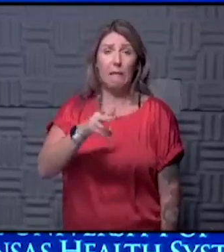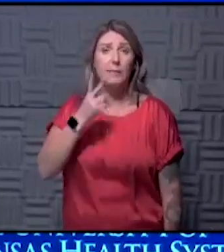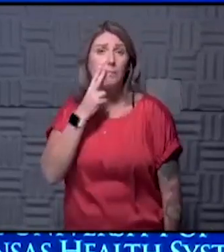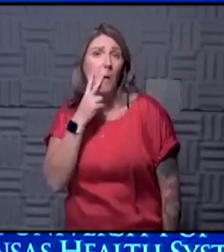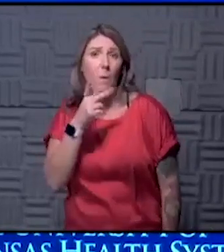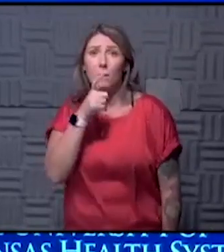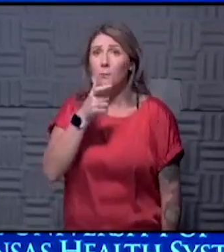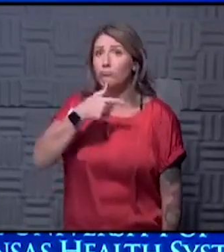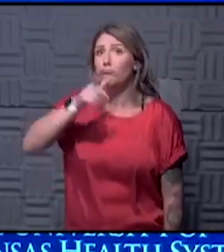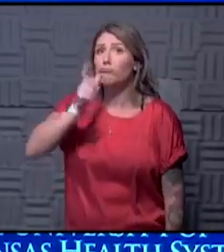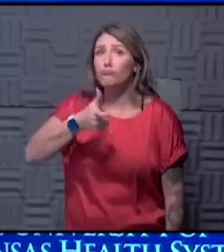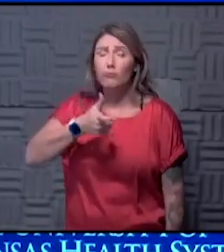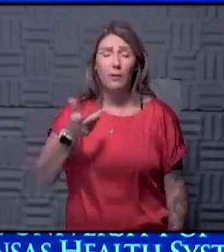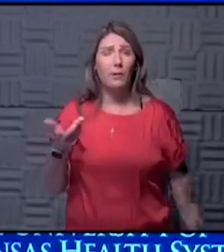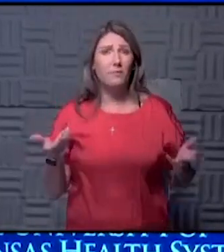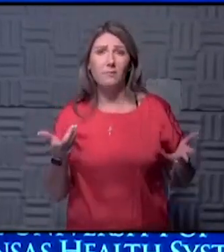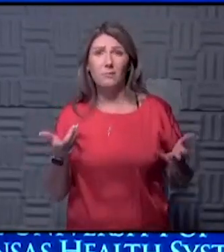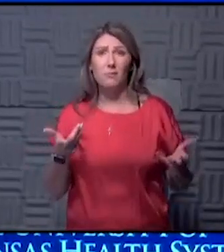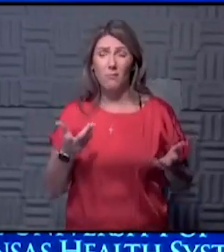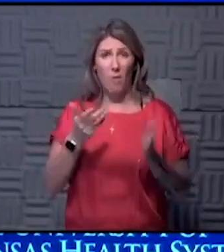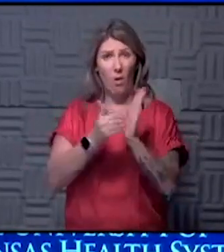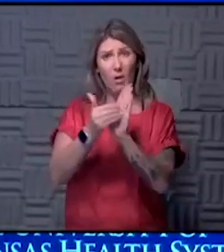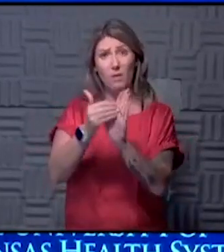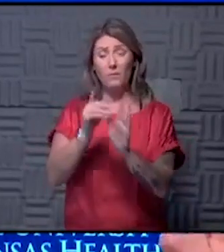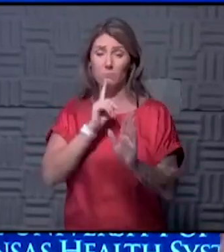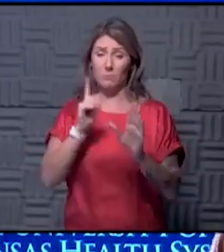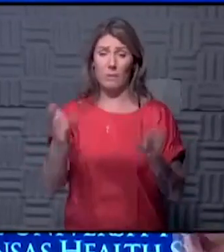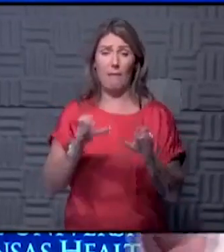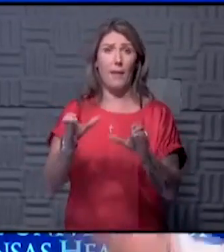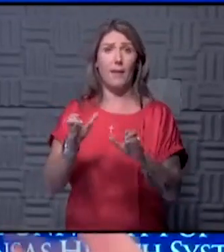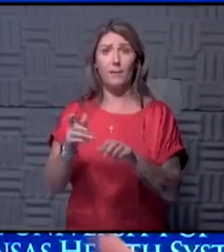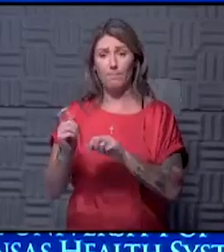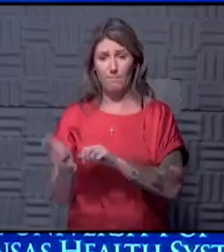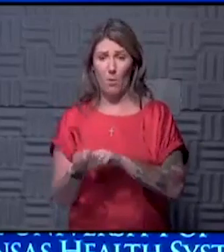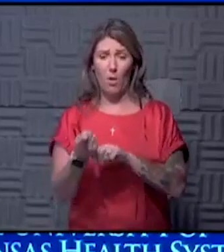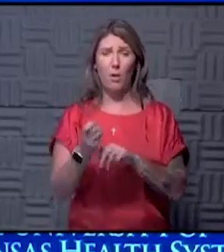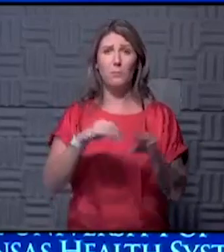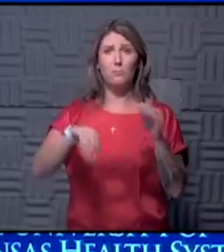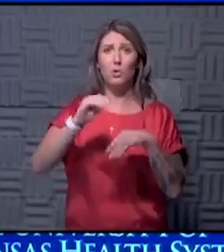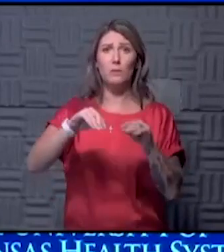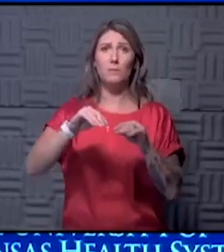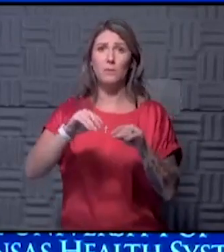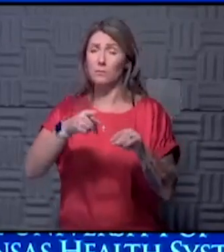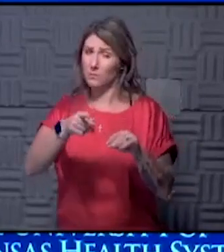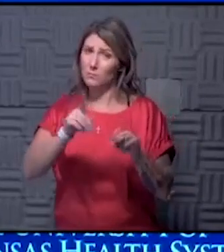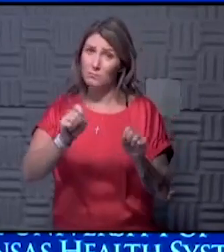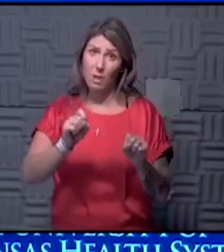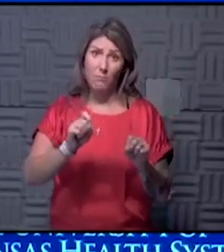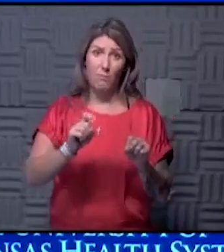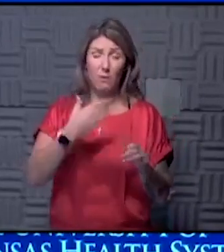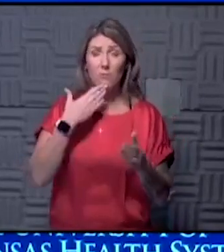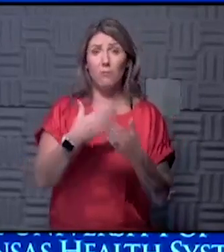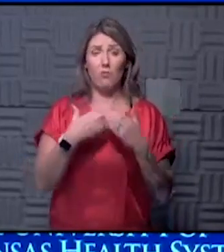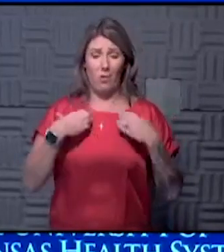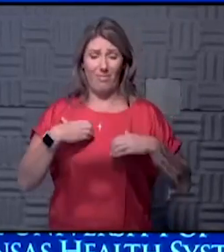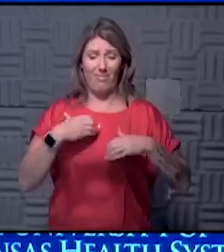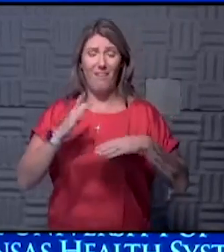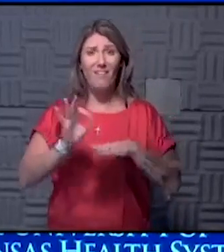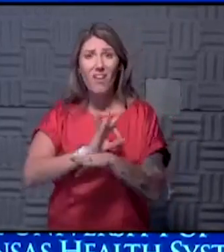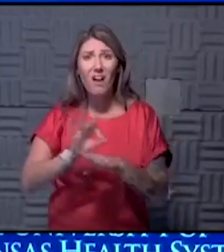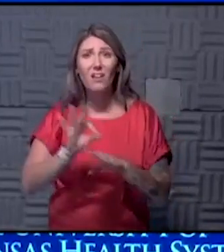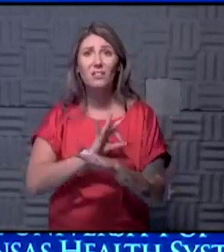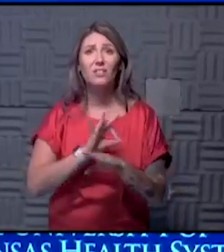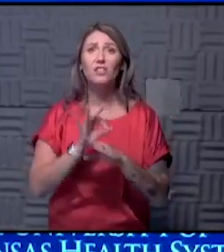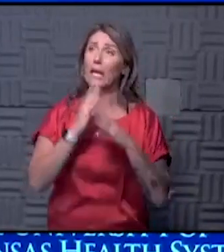smoke, doesn't drink, and is pretty active in golf and moving around stuff. So he's probably got pretty good lung function, and he probably gets out